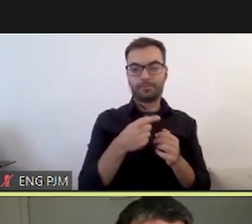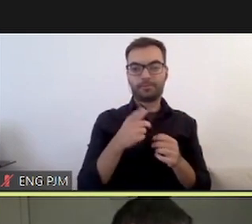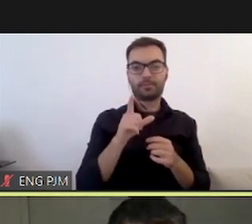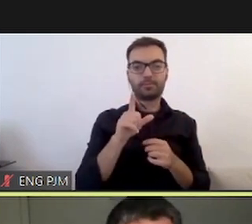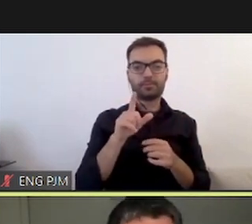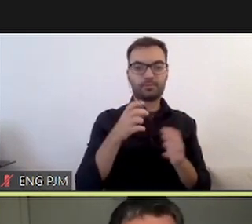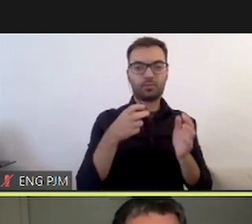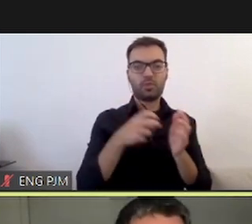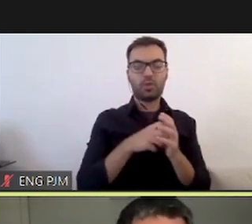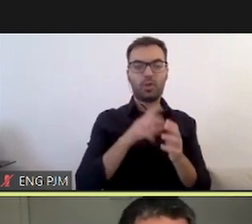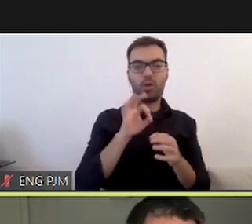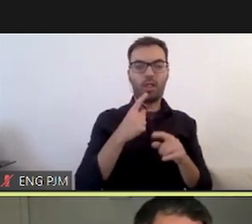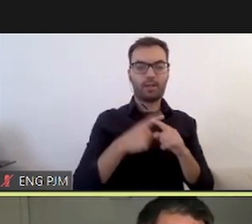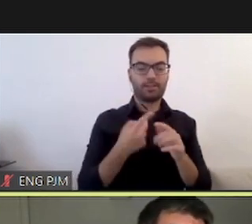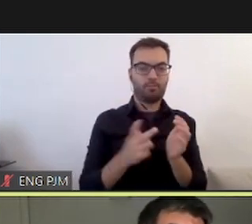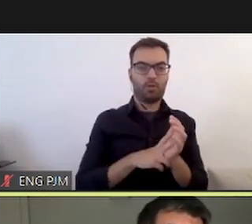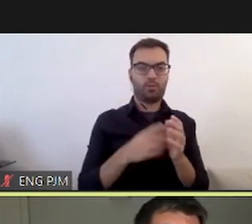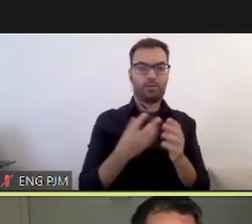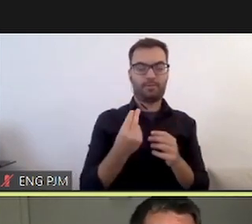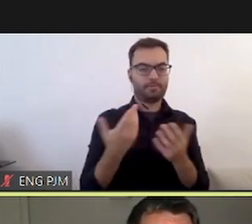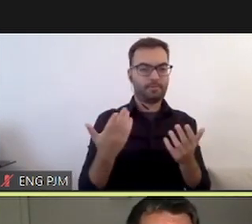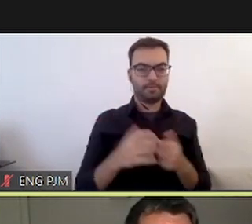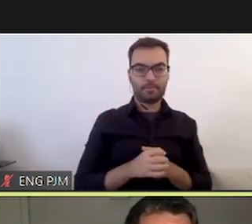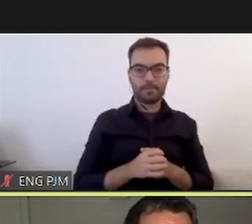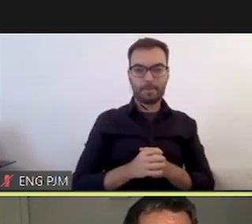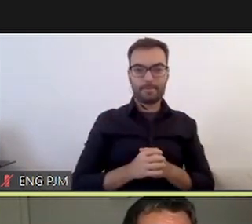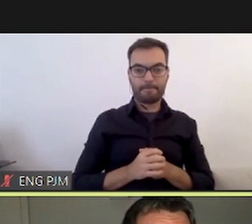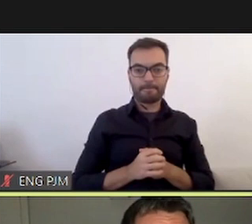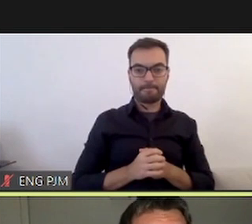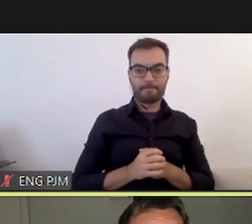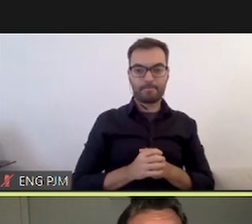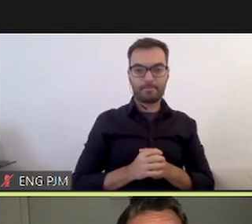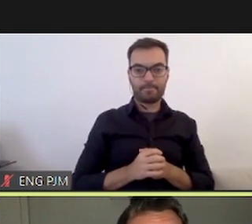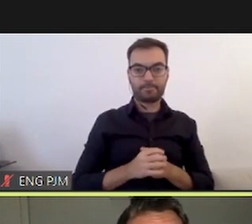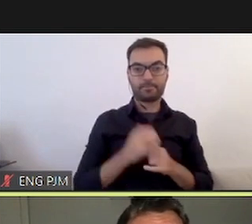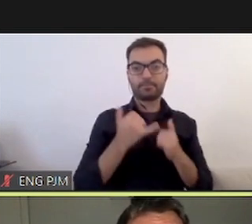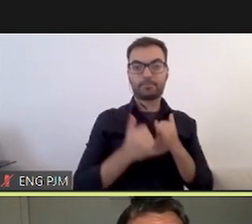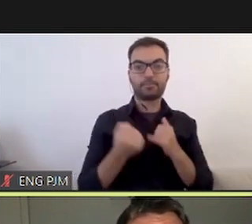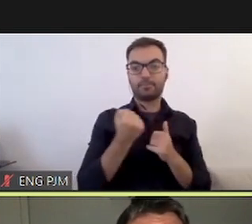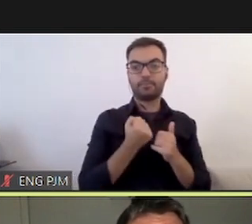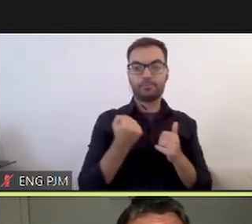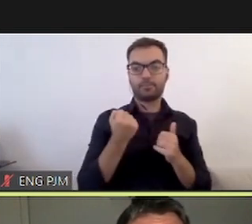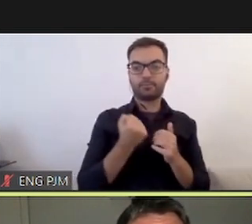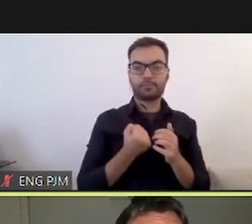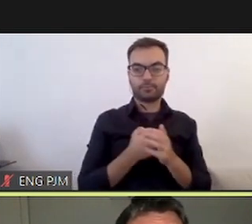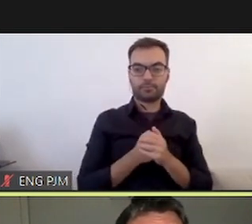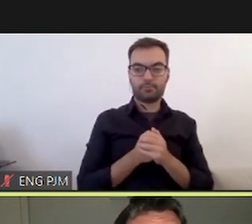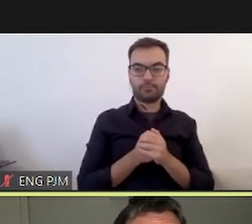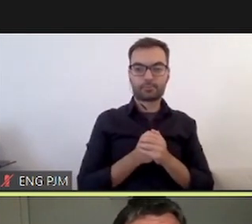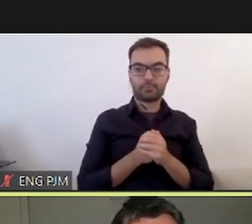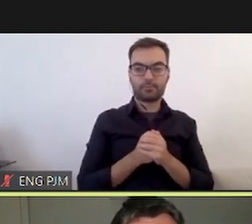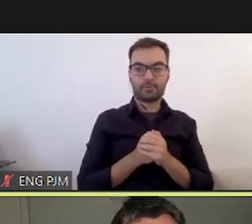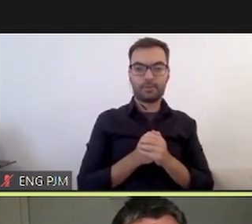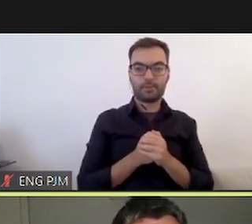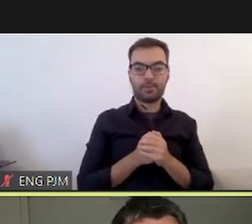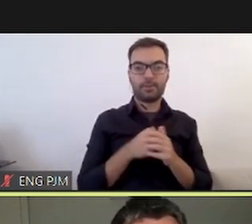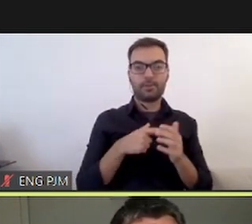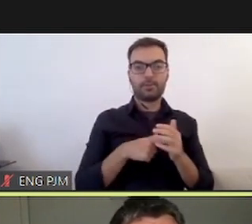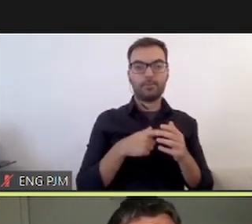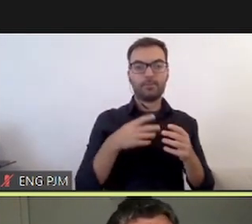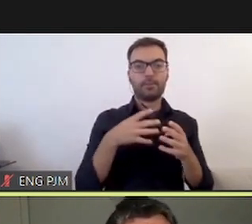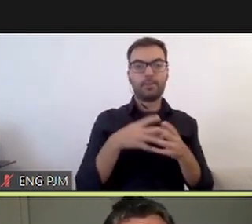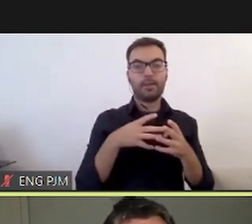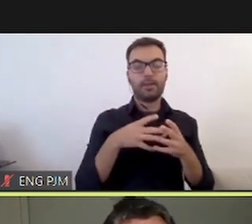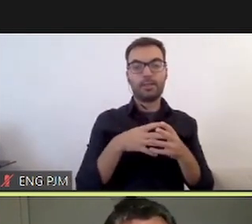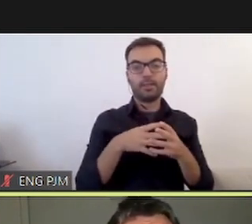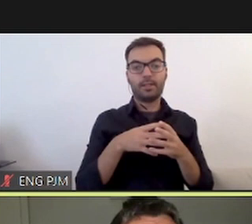the OLX. Of course. Welcome to Voiceover. If you're using the, if you're testing the accessibility, it's